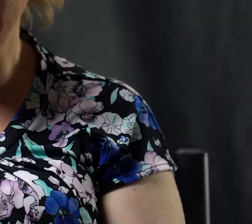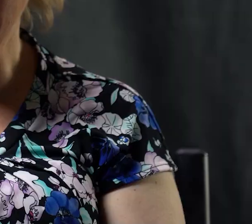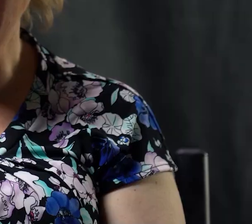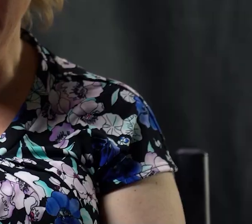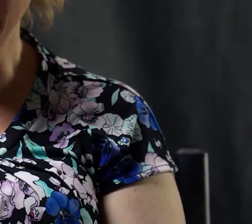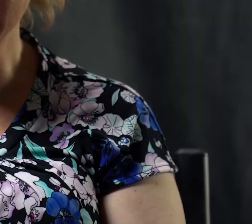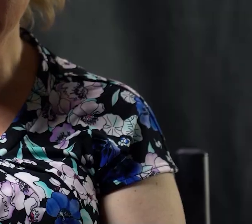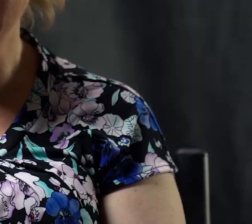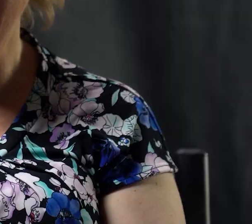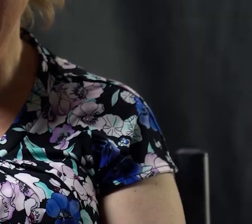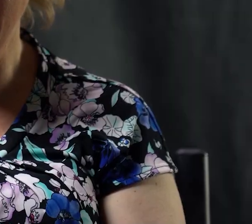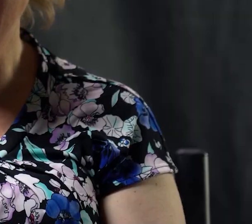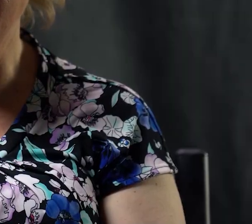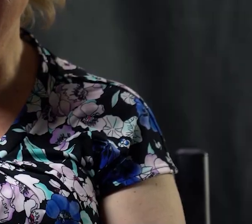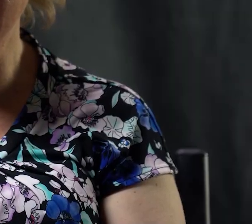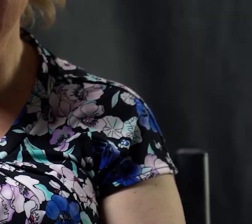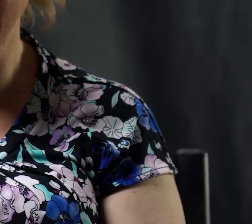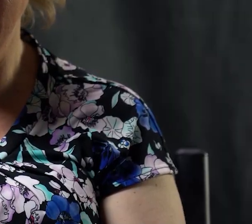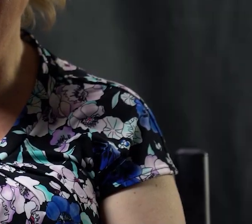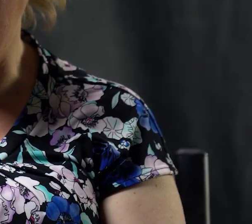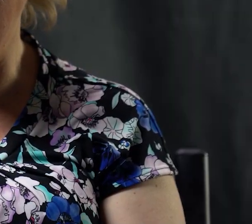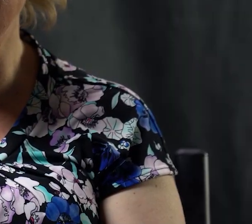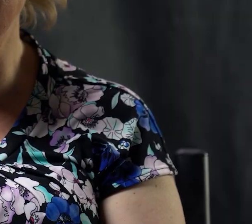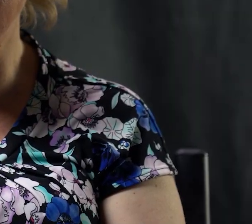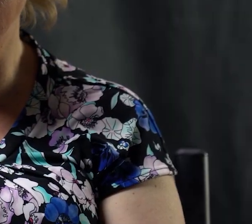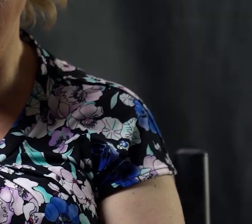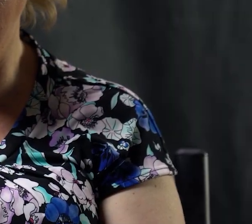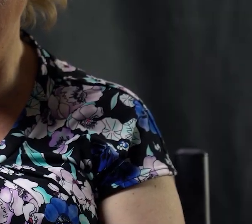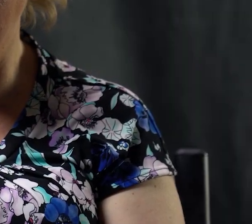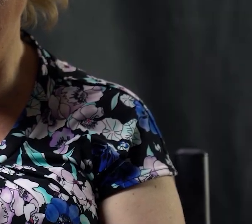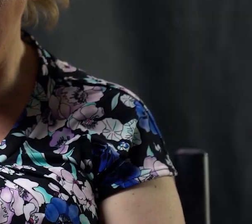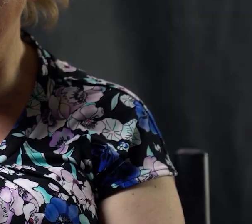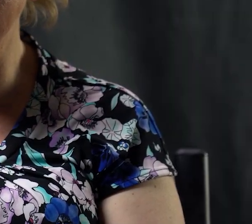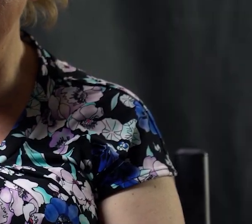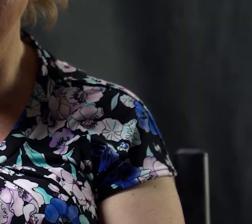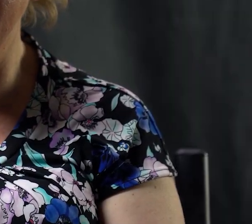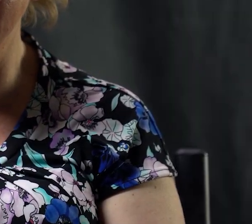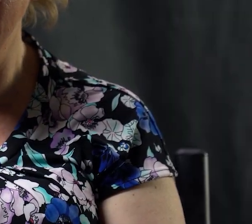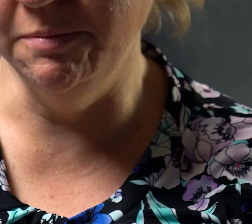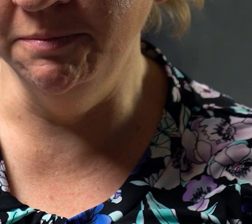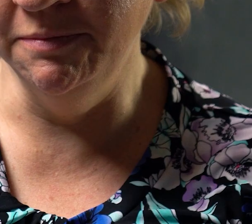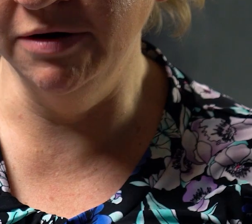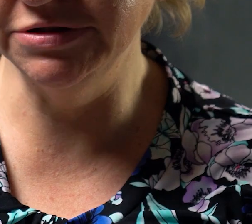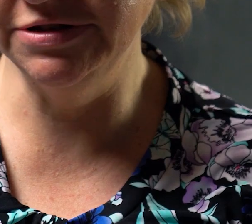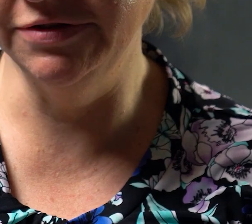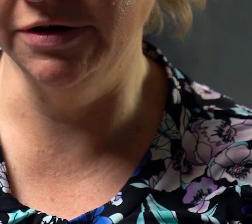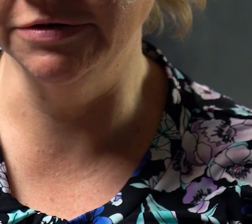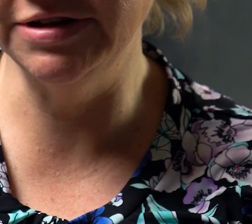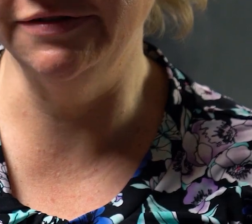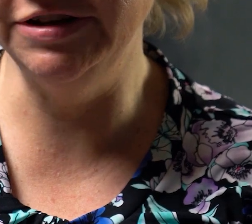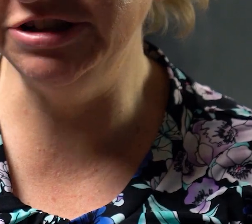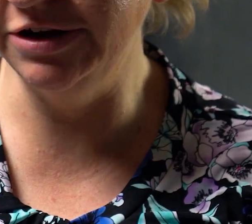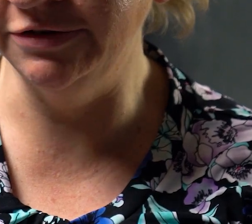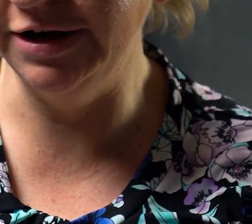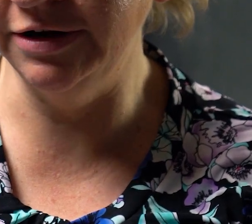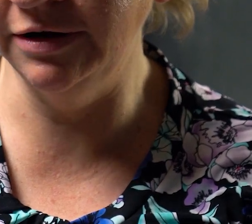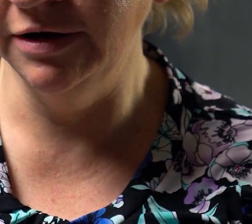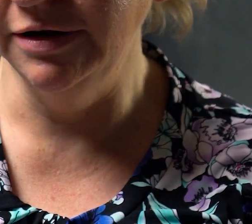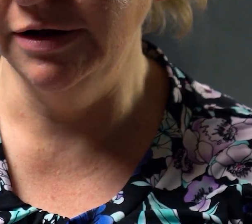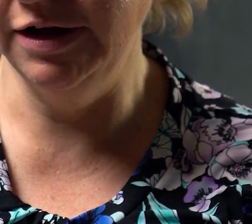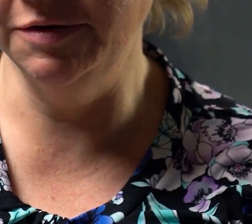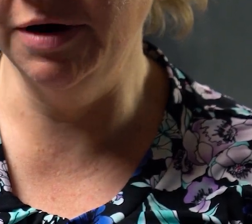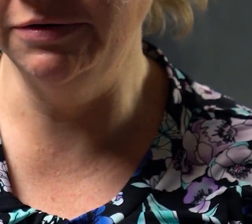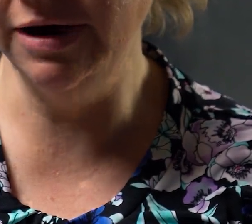dystrophy. In our retinas, we have cones and rods. Those are the photo light receptors. Most of those have